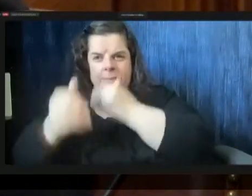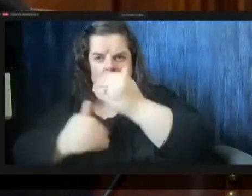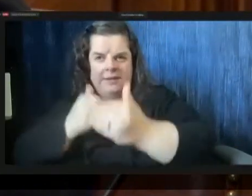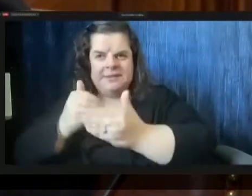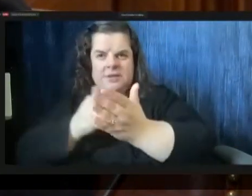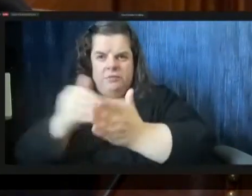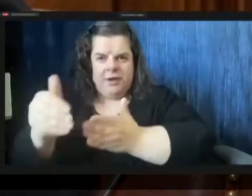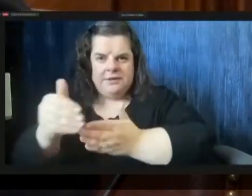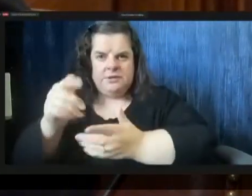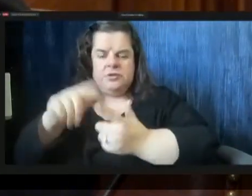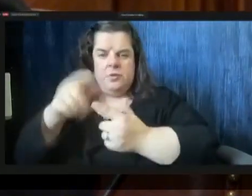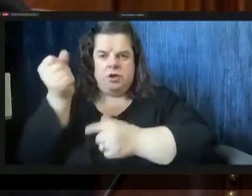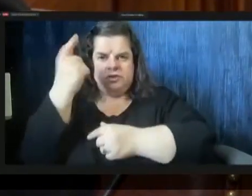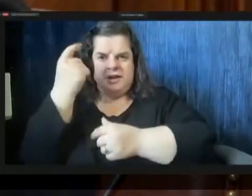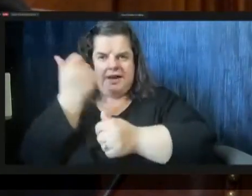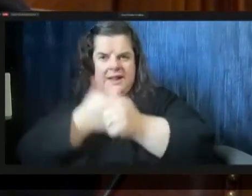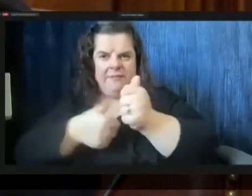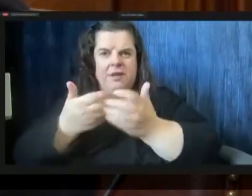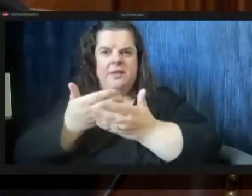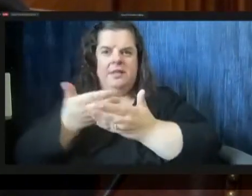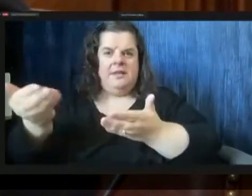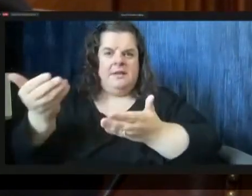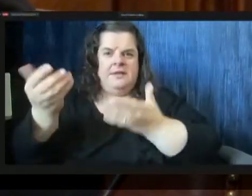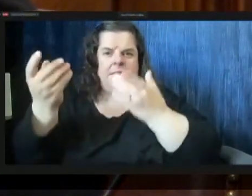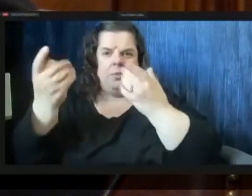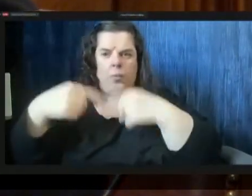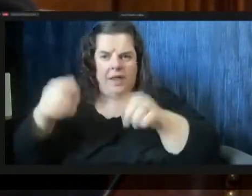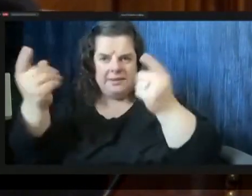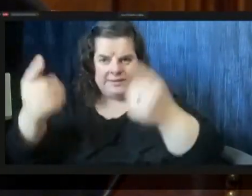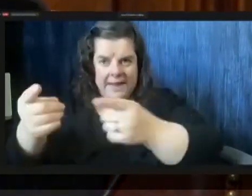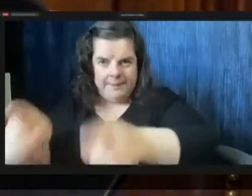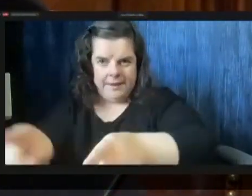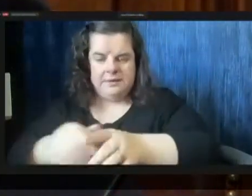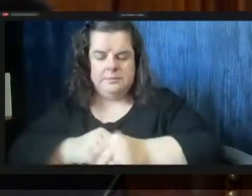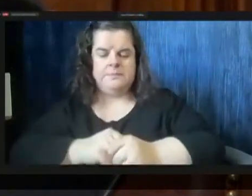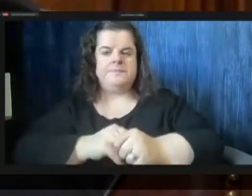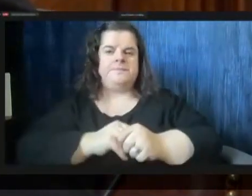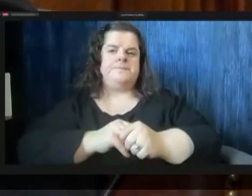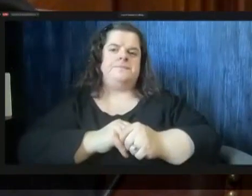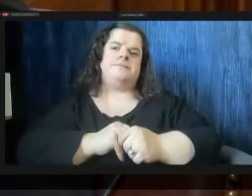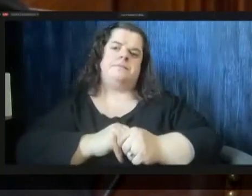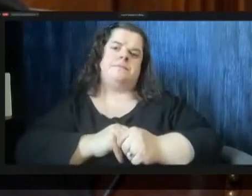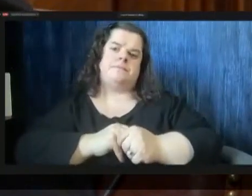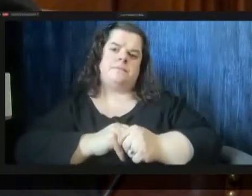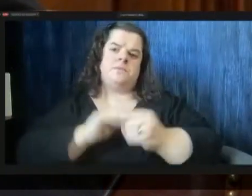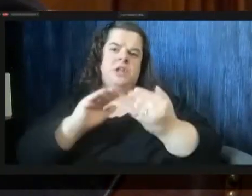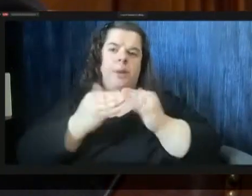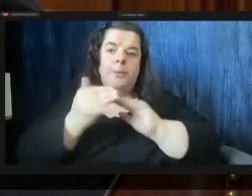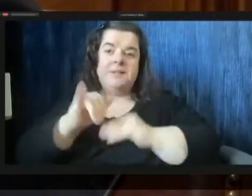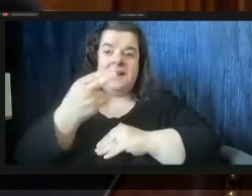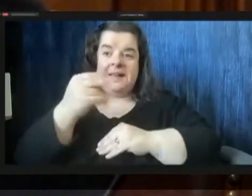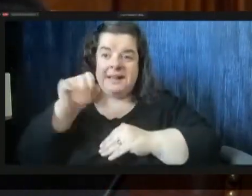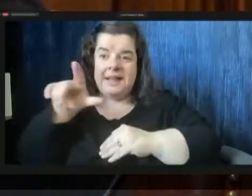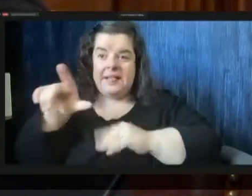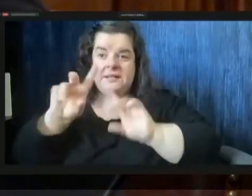to understand every single thing as it's happening. You've got in communities like the Hill District,